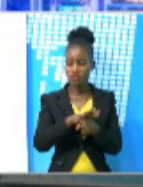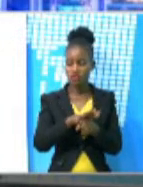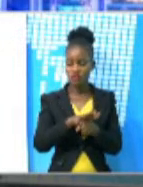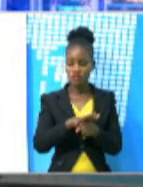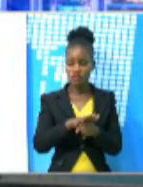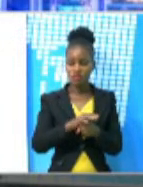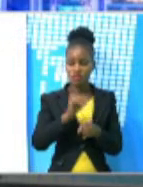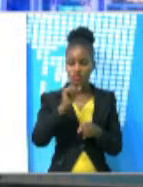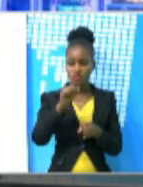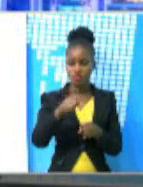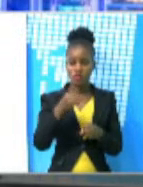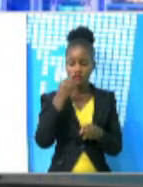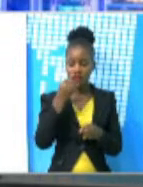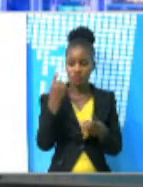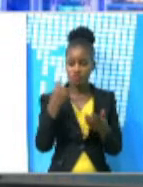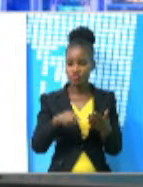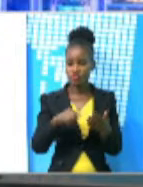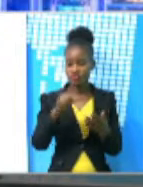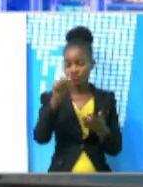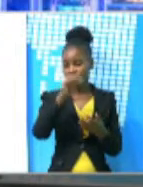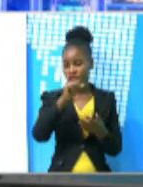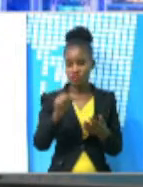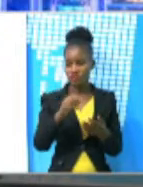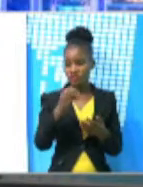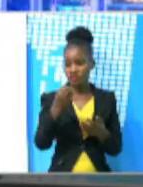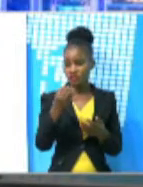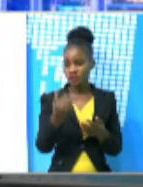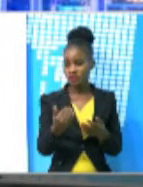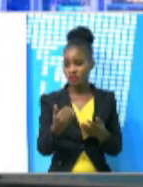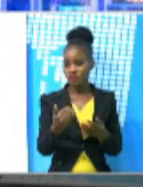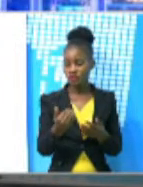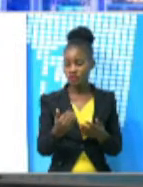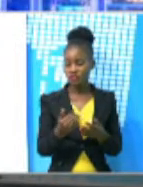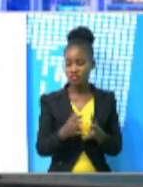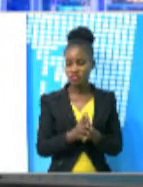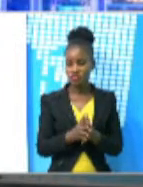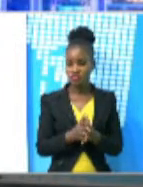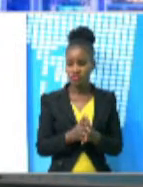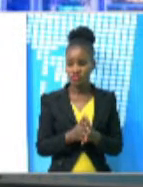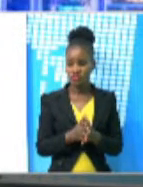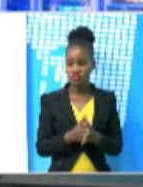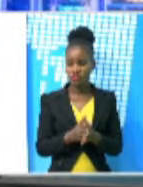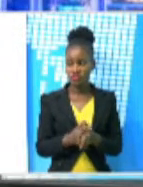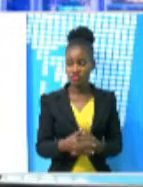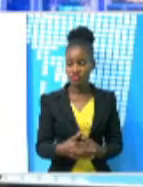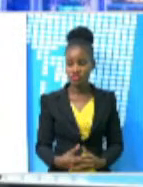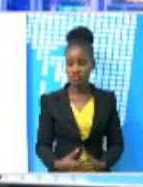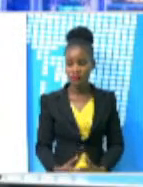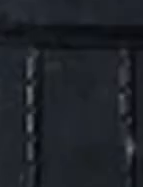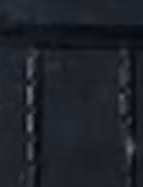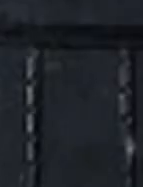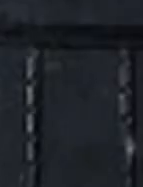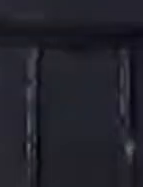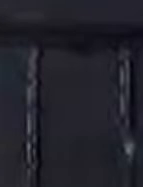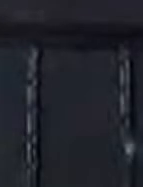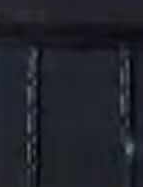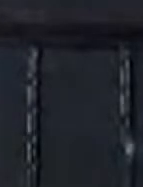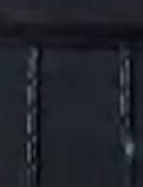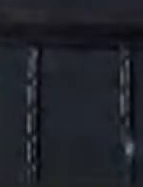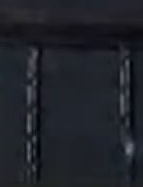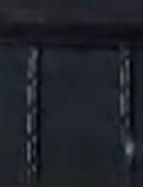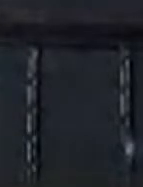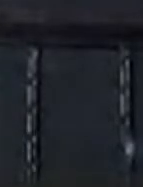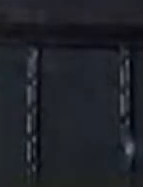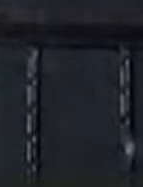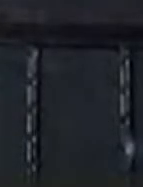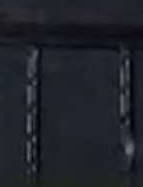to be carried out. So what we saw here or today was quite, everything is on course. They are drilling sustainably, so we should